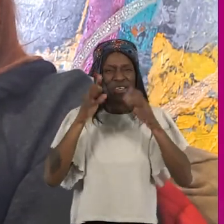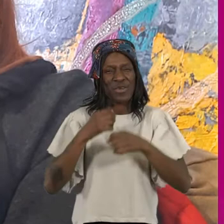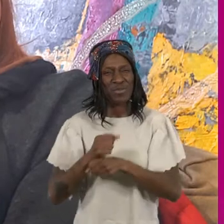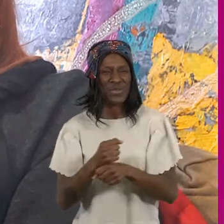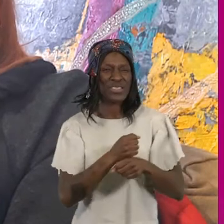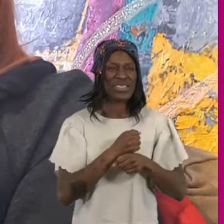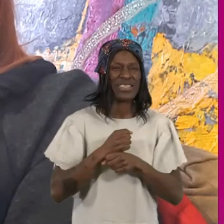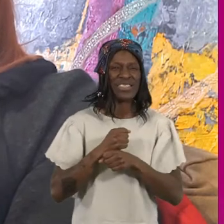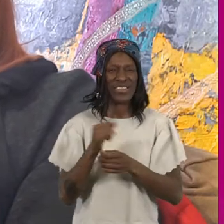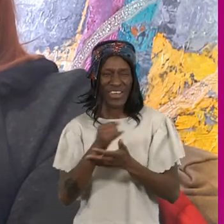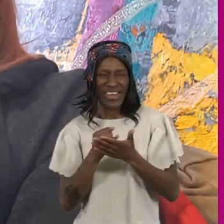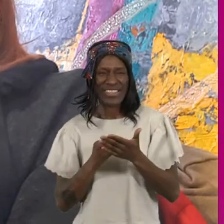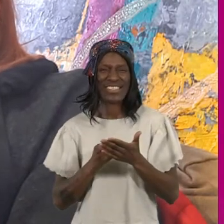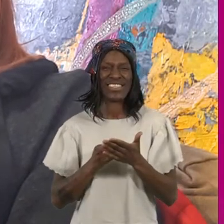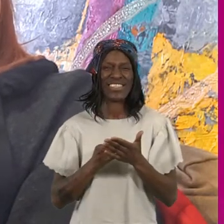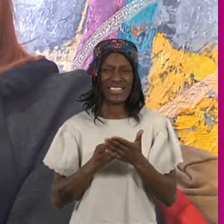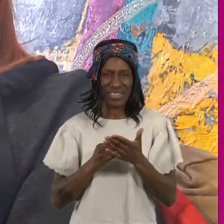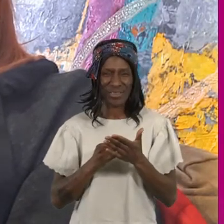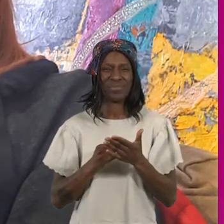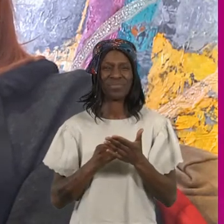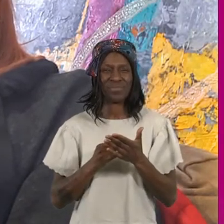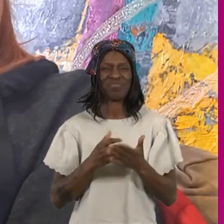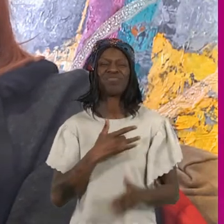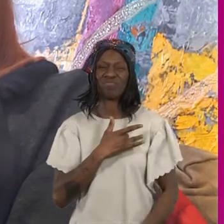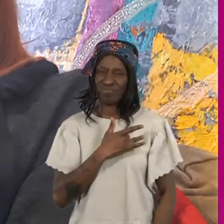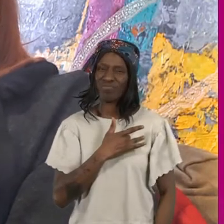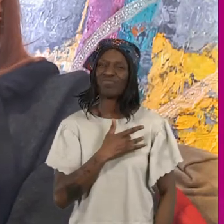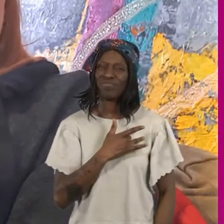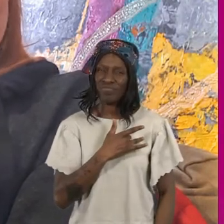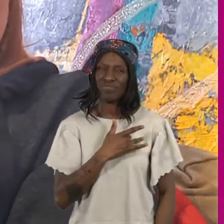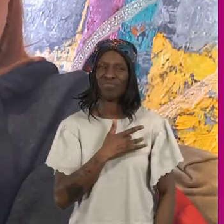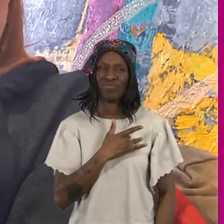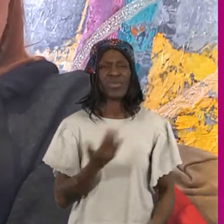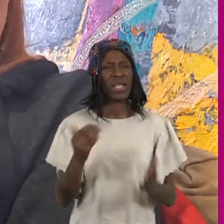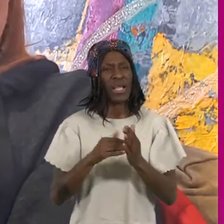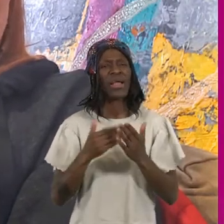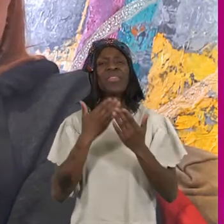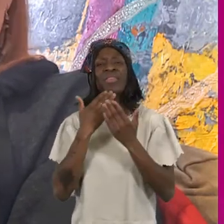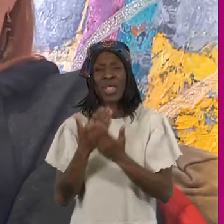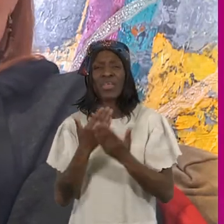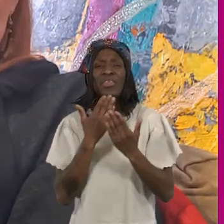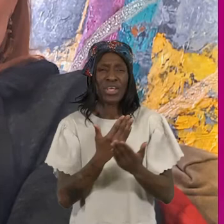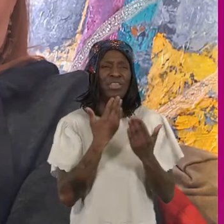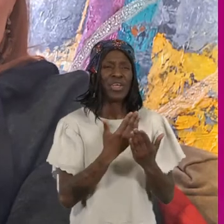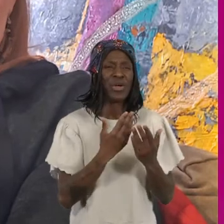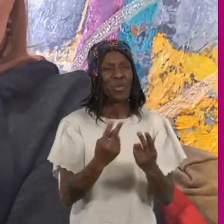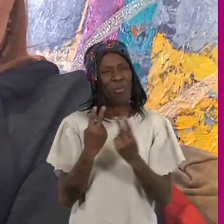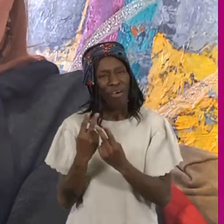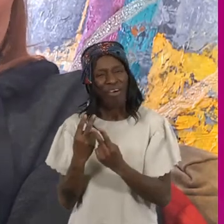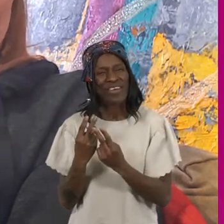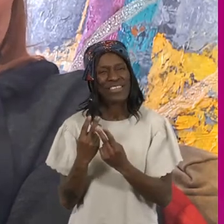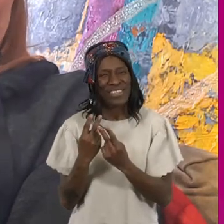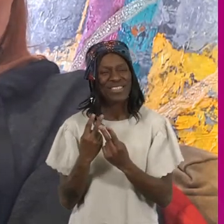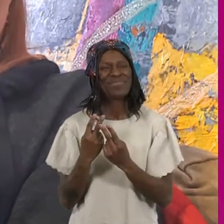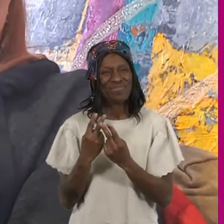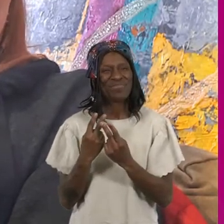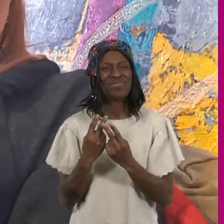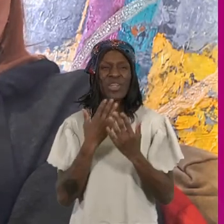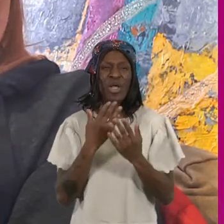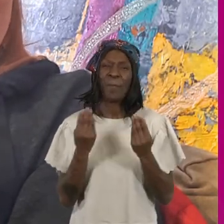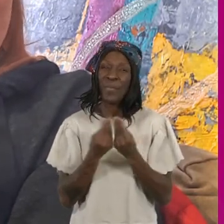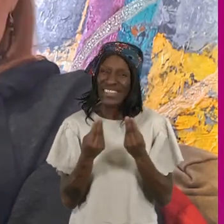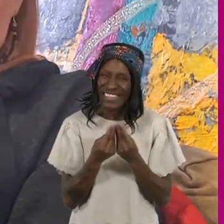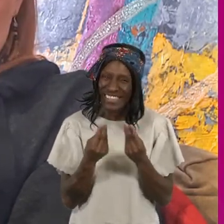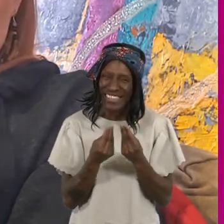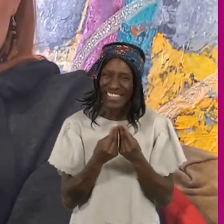which is creating and making meaningful art. So thank you to all of you for being with us.